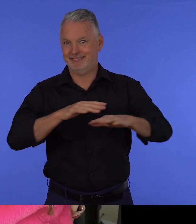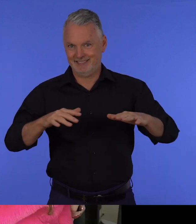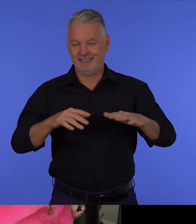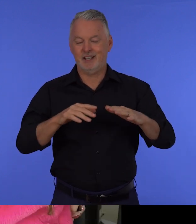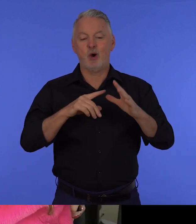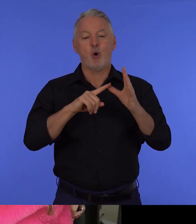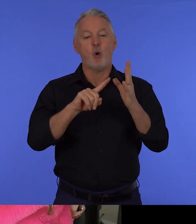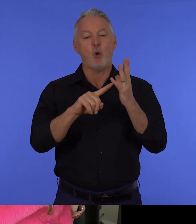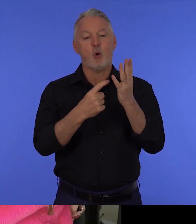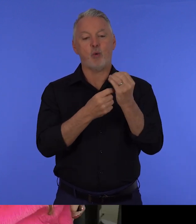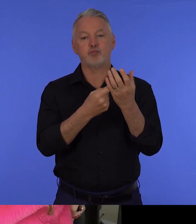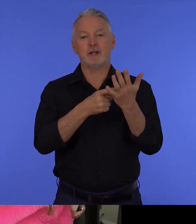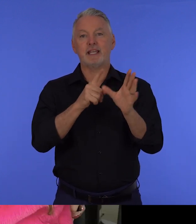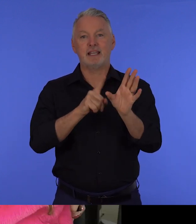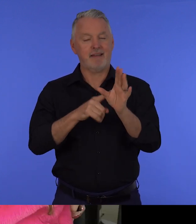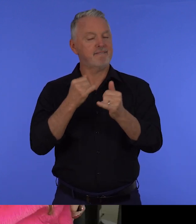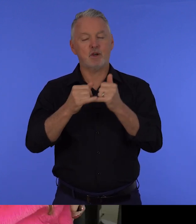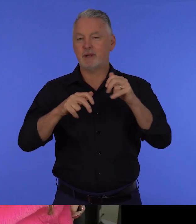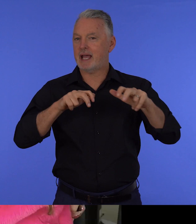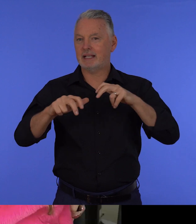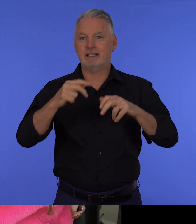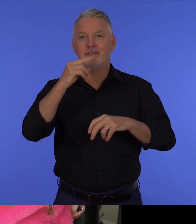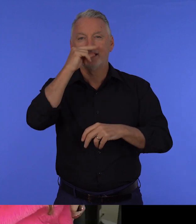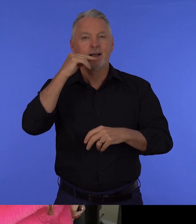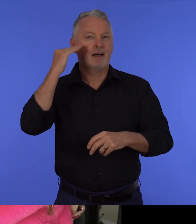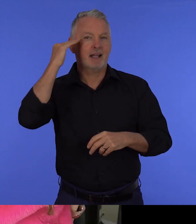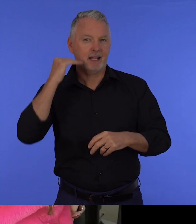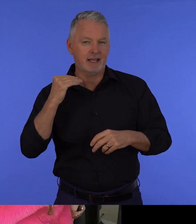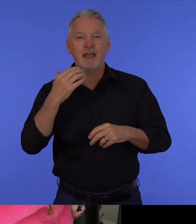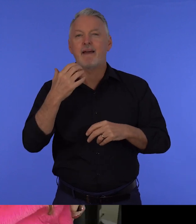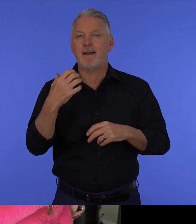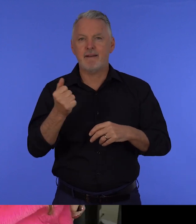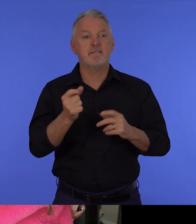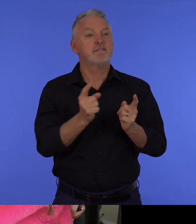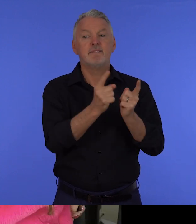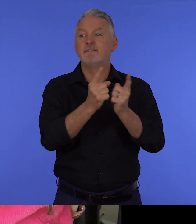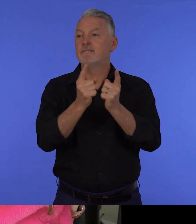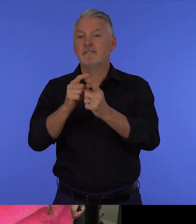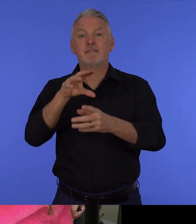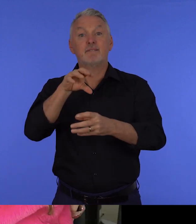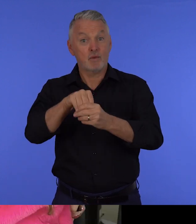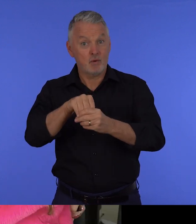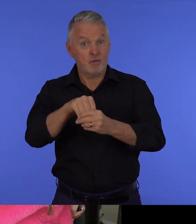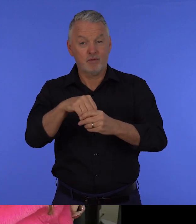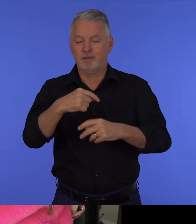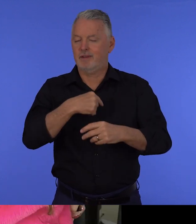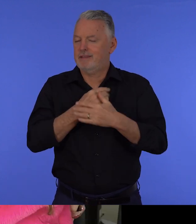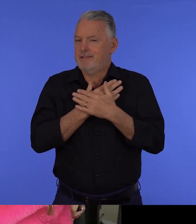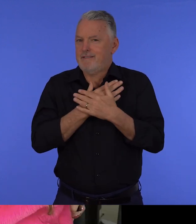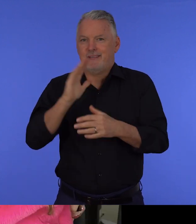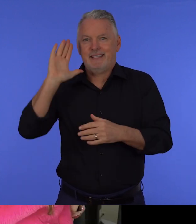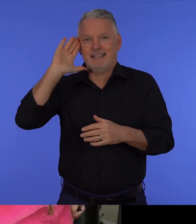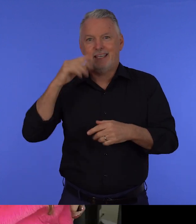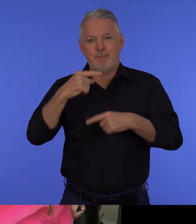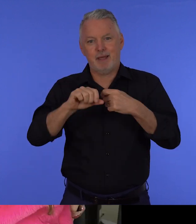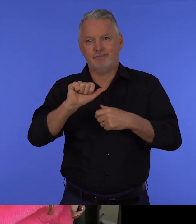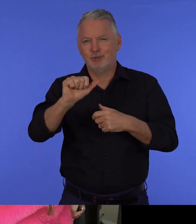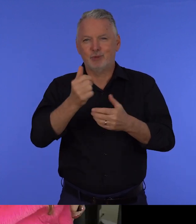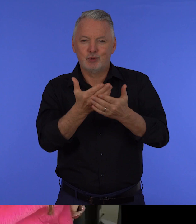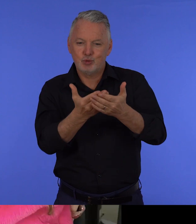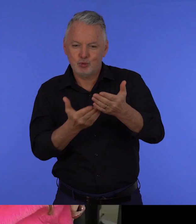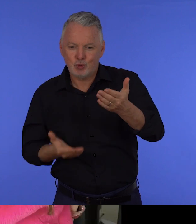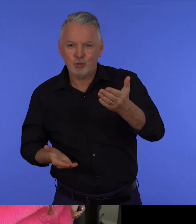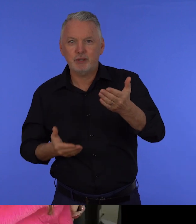household. Aubrey is a very active young lady. Aubrey, sorry, is a very active young lady and participates in various community